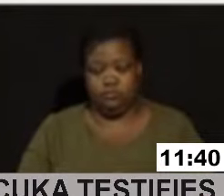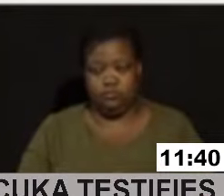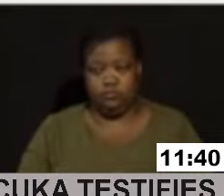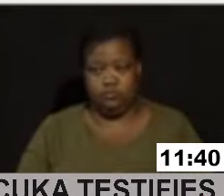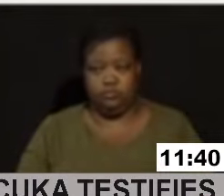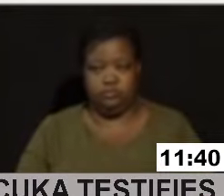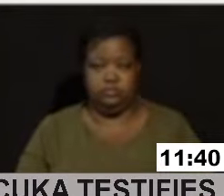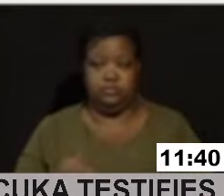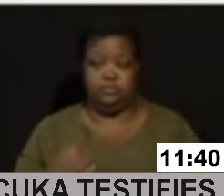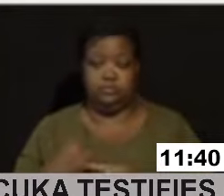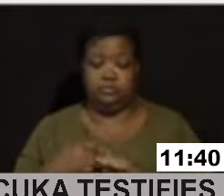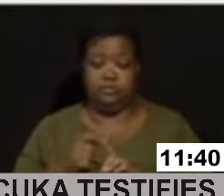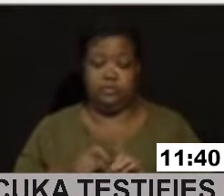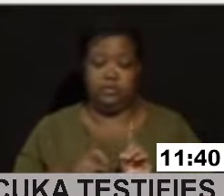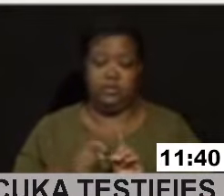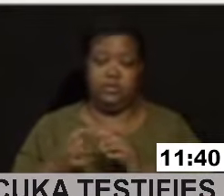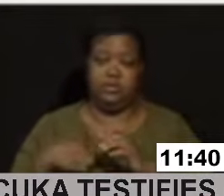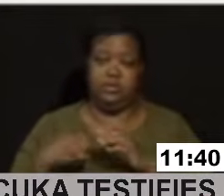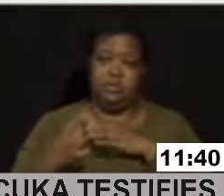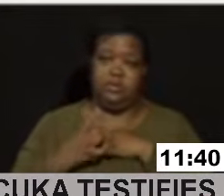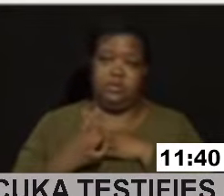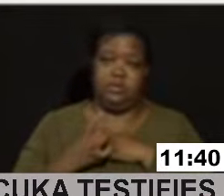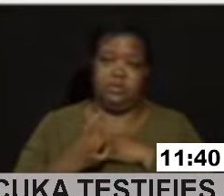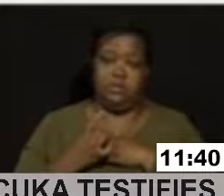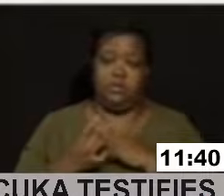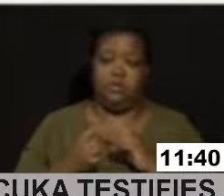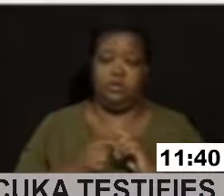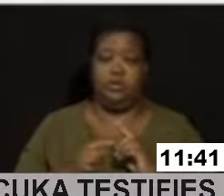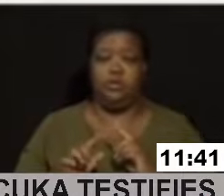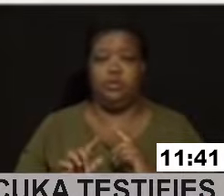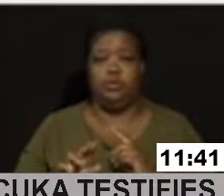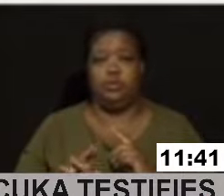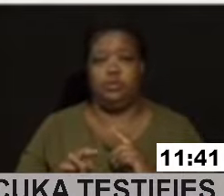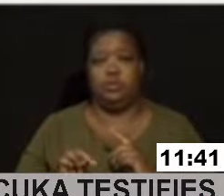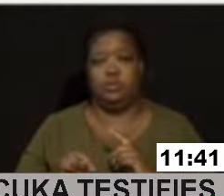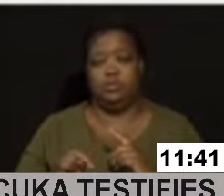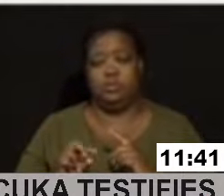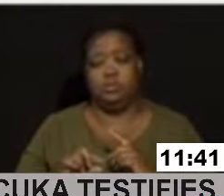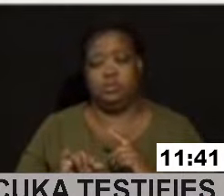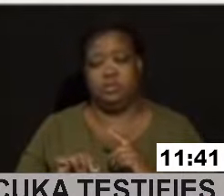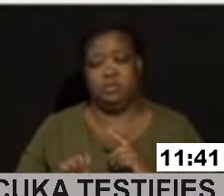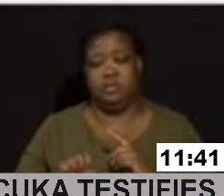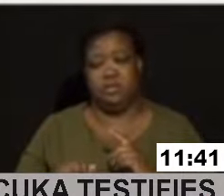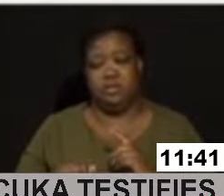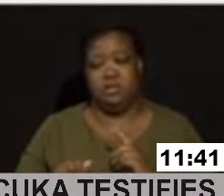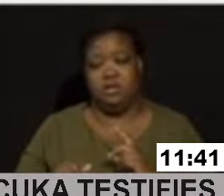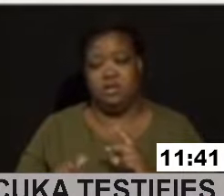one of my advisors, Lungisa Josi, and another guy called